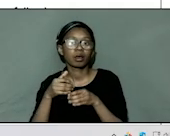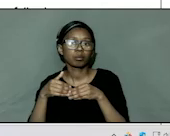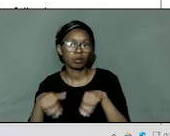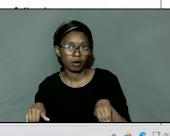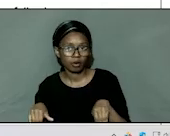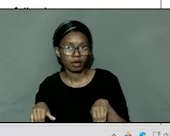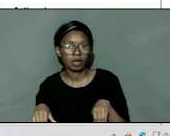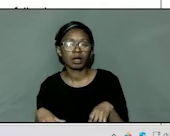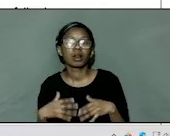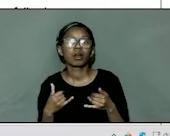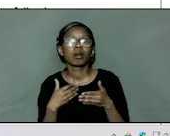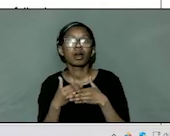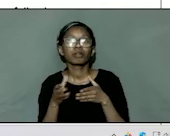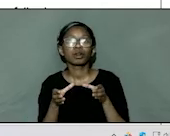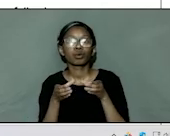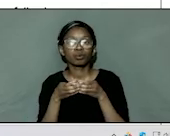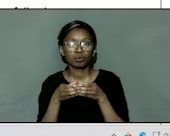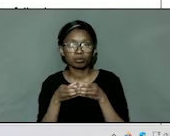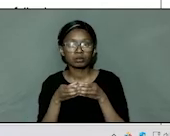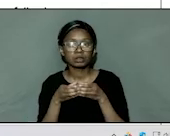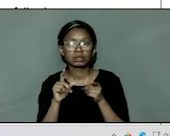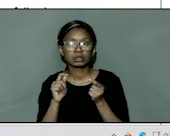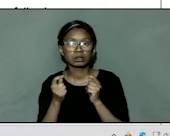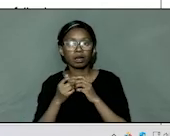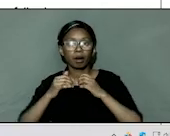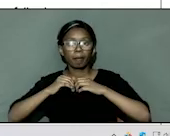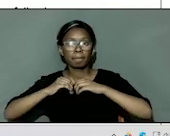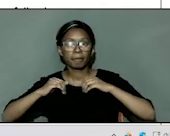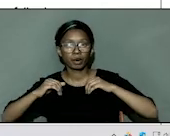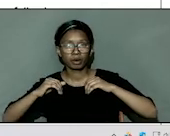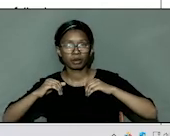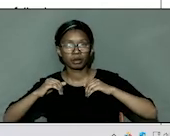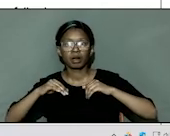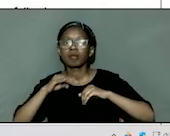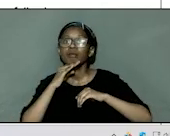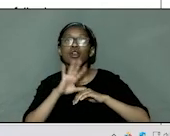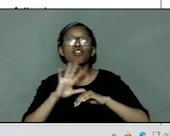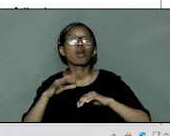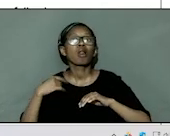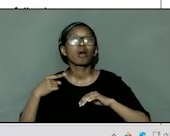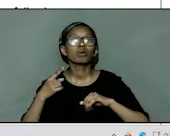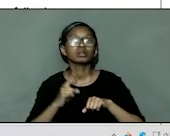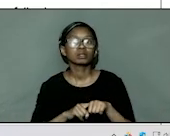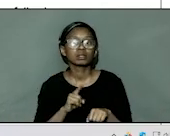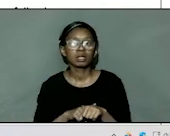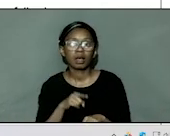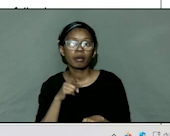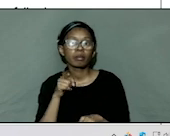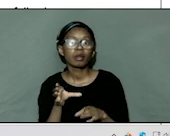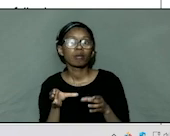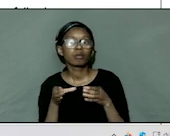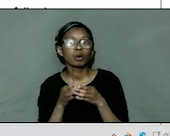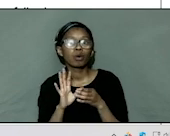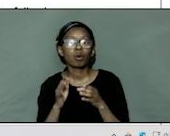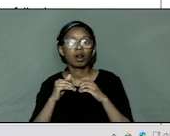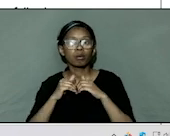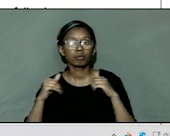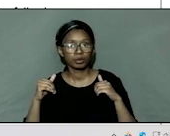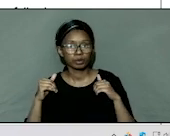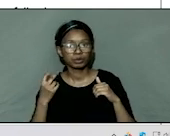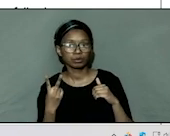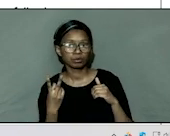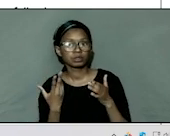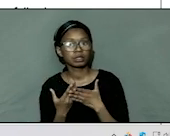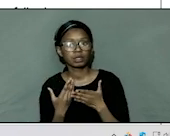split into two. So it is not all the time where a population will split into two. Ne? It can